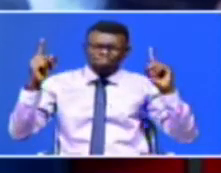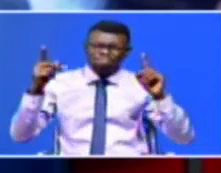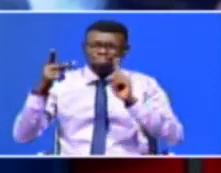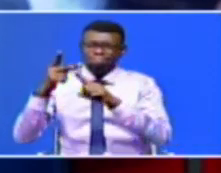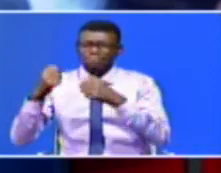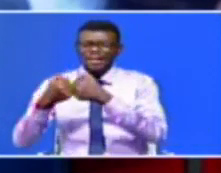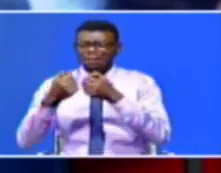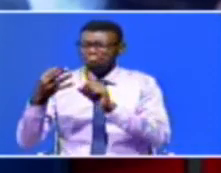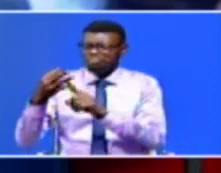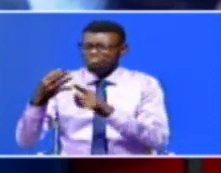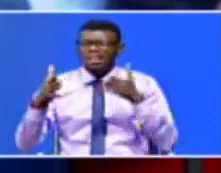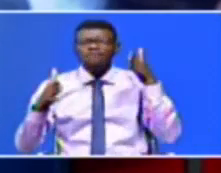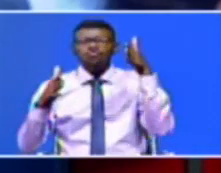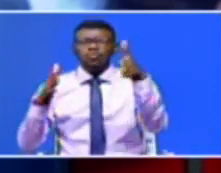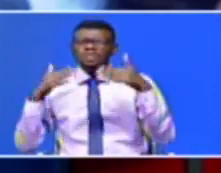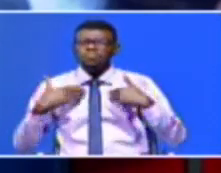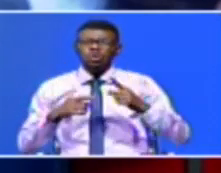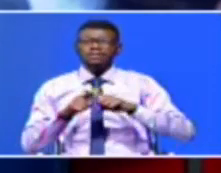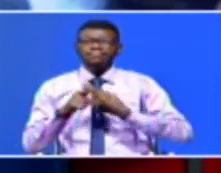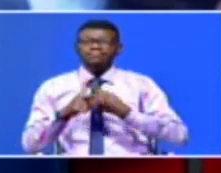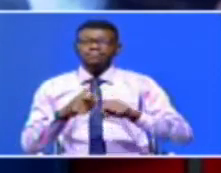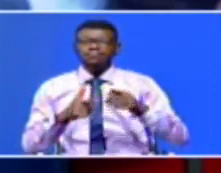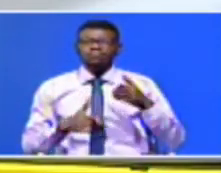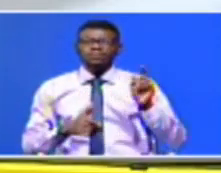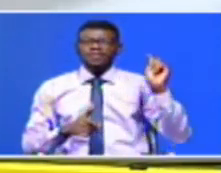and the future of people with albinism in Kenya.